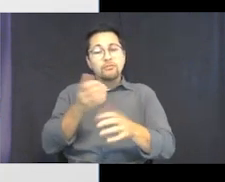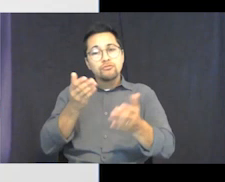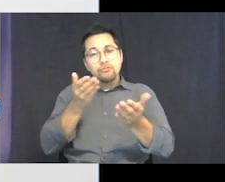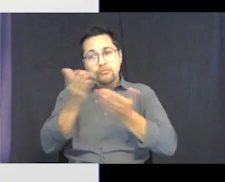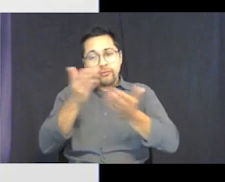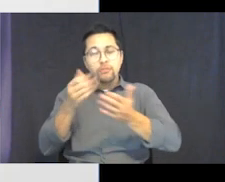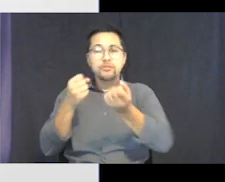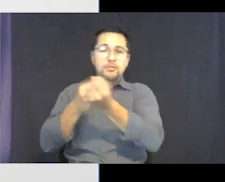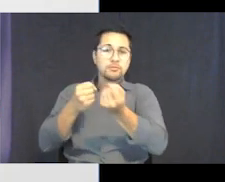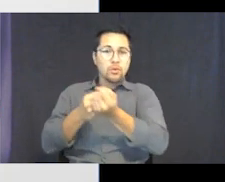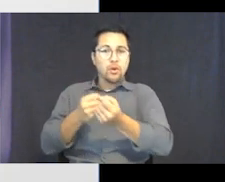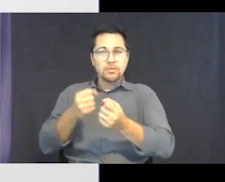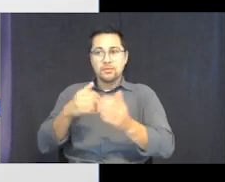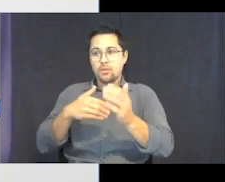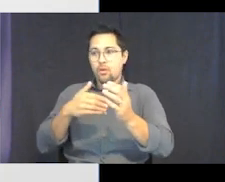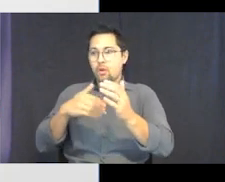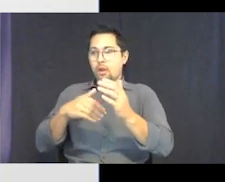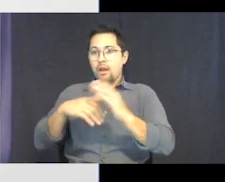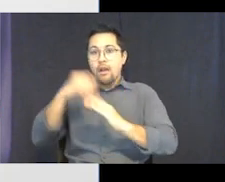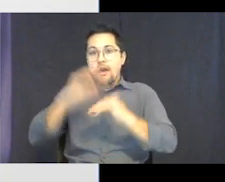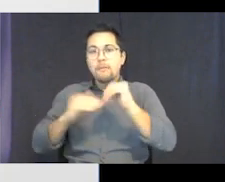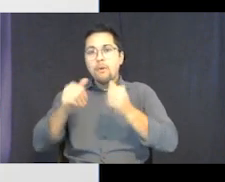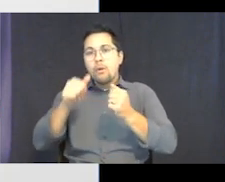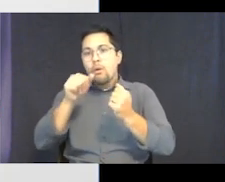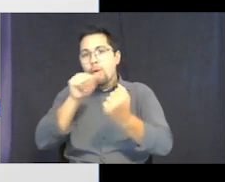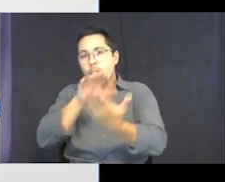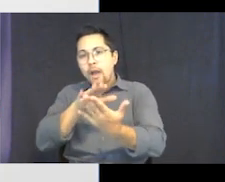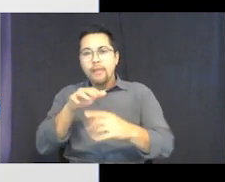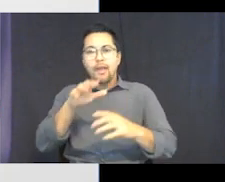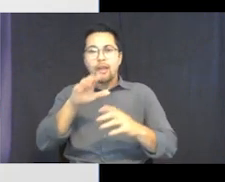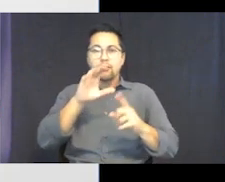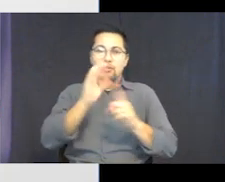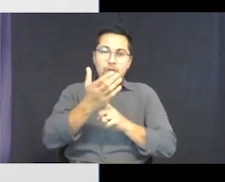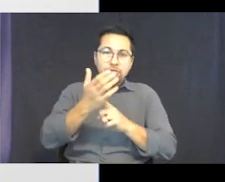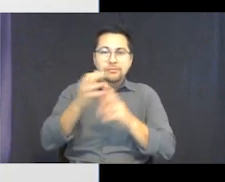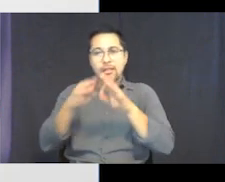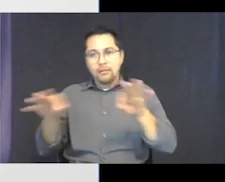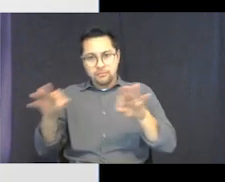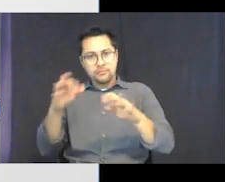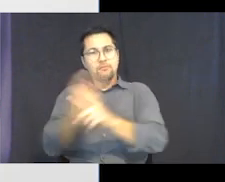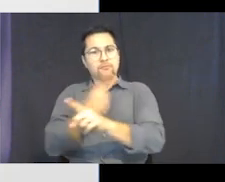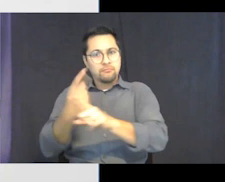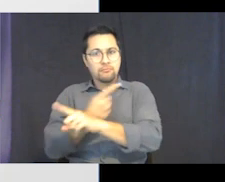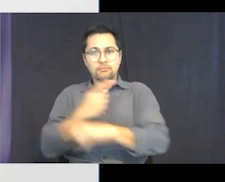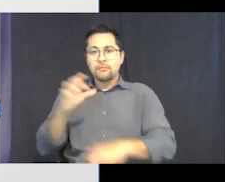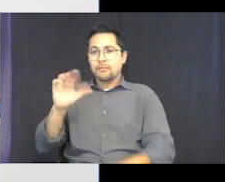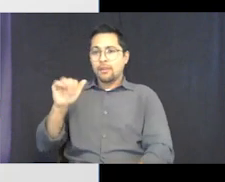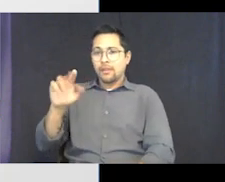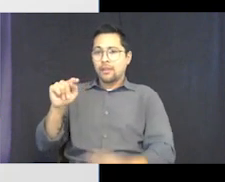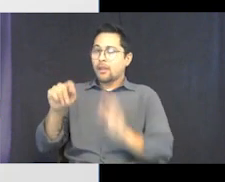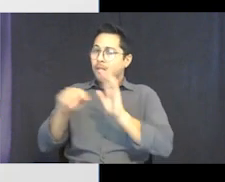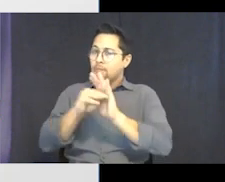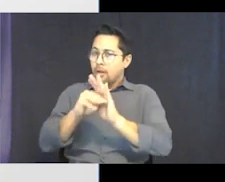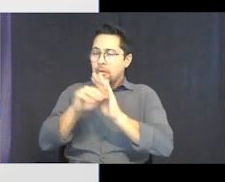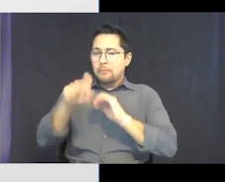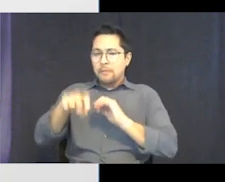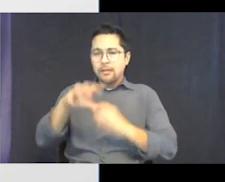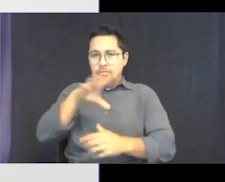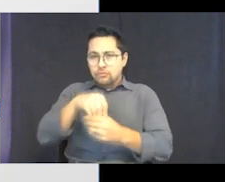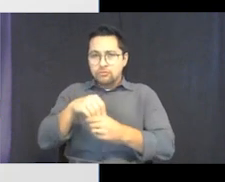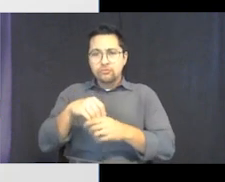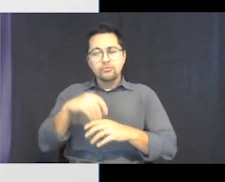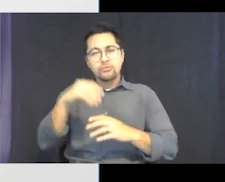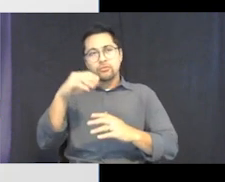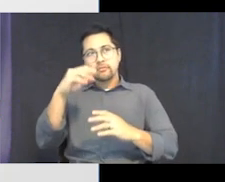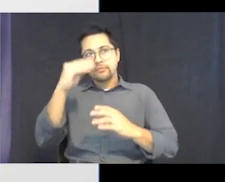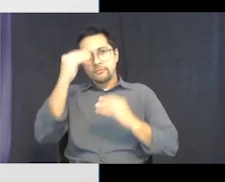in a comfortable manner that are culturally and linguistically appropriate. And the CAT model must include the provision of